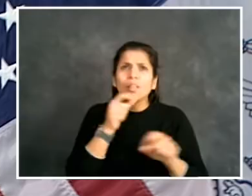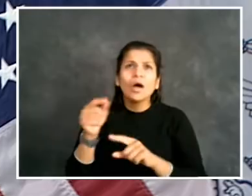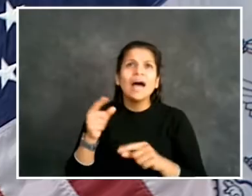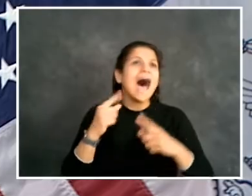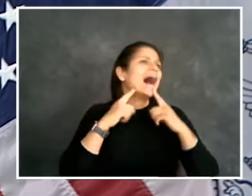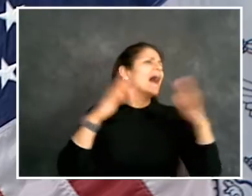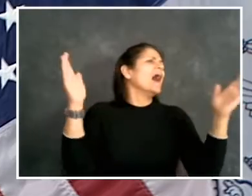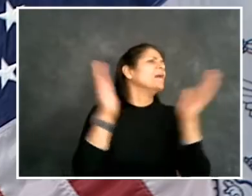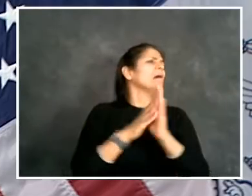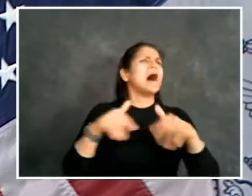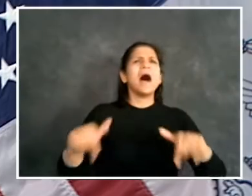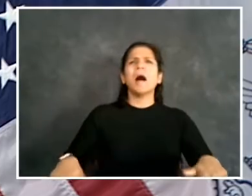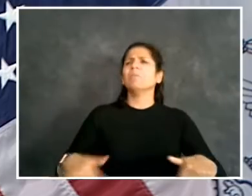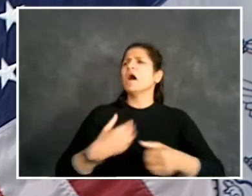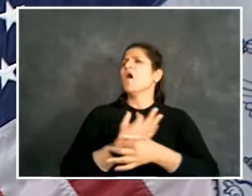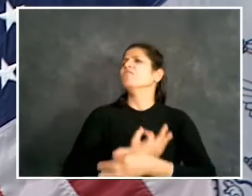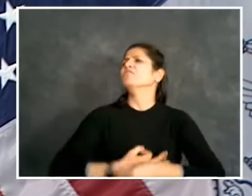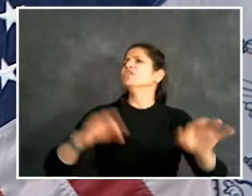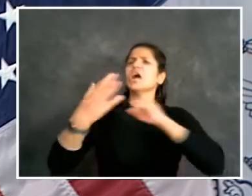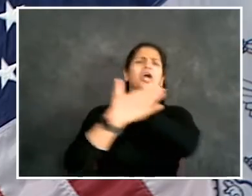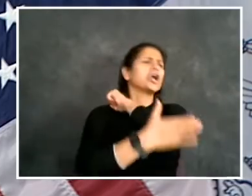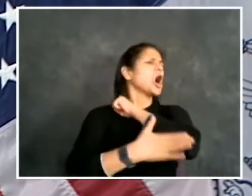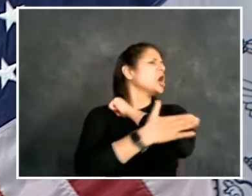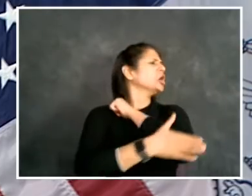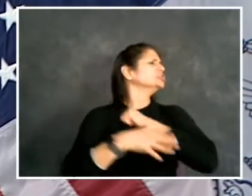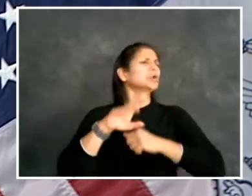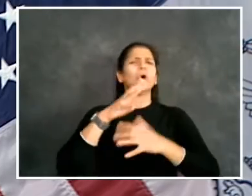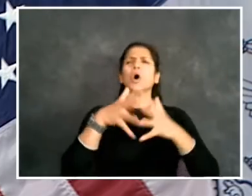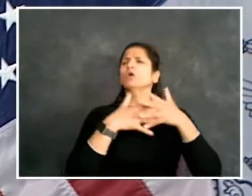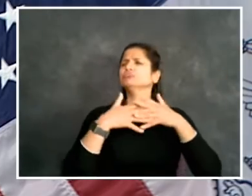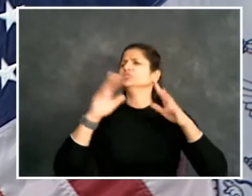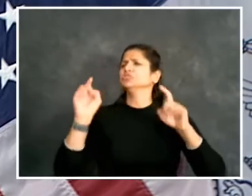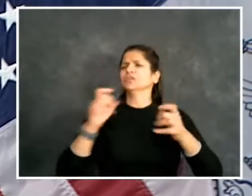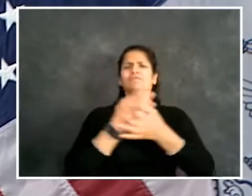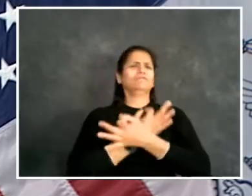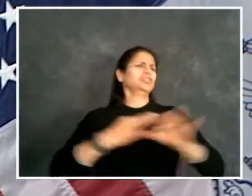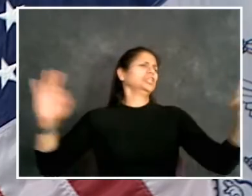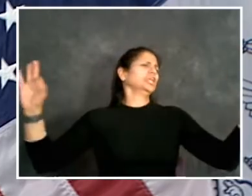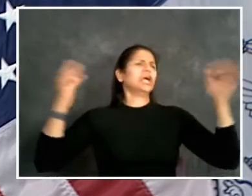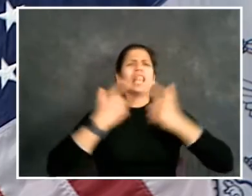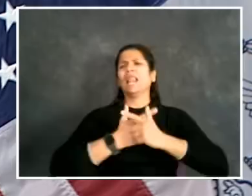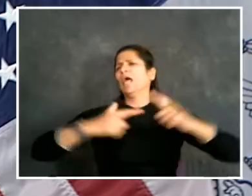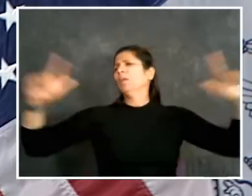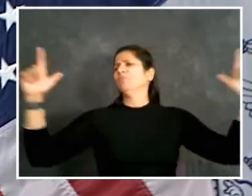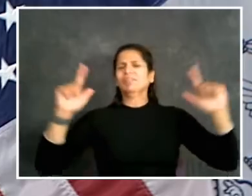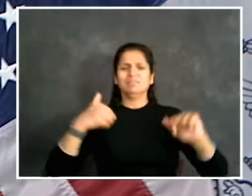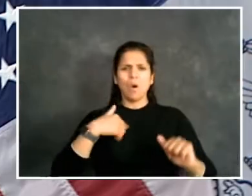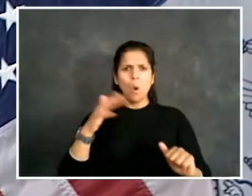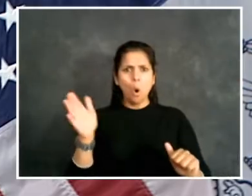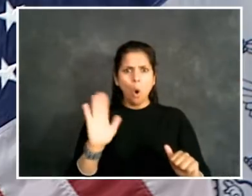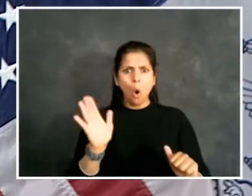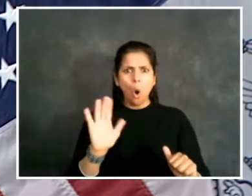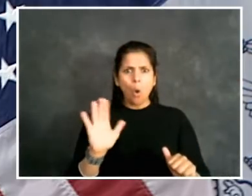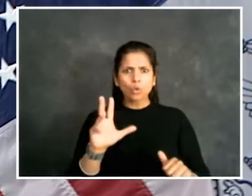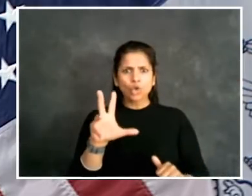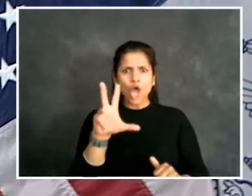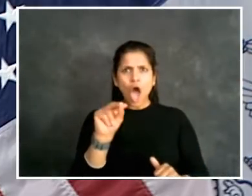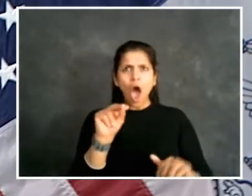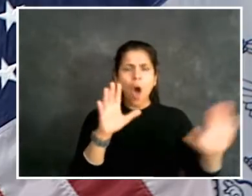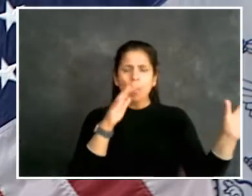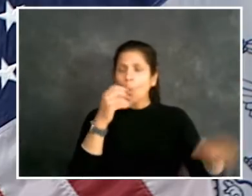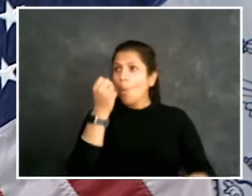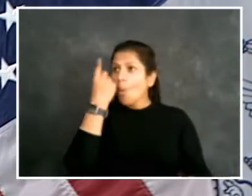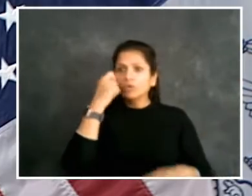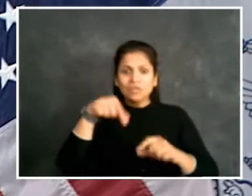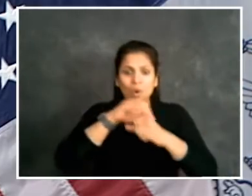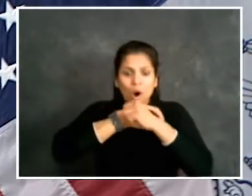and the horrible stories of nursing homes around the country, I mean, what is he thinking? It's unbelievable. So here's what we know in